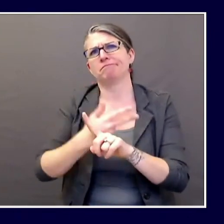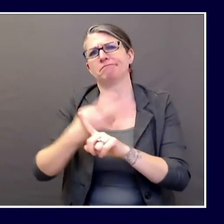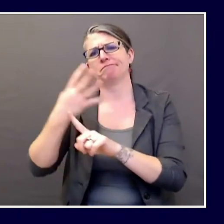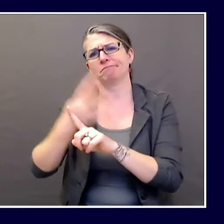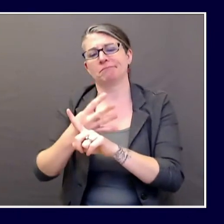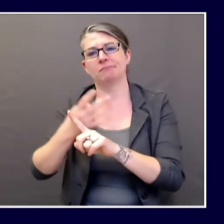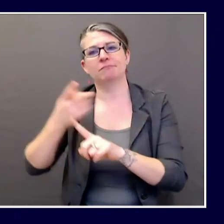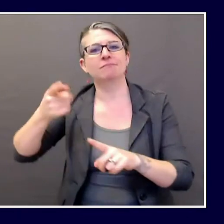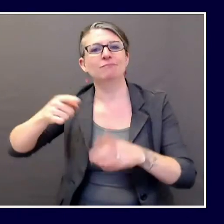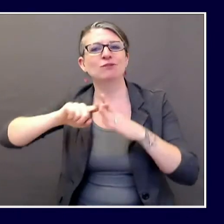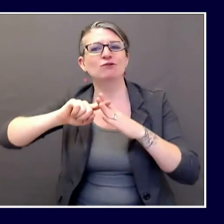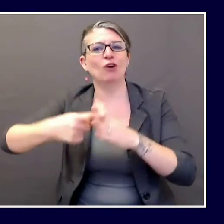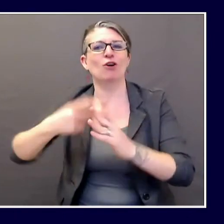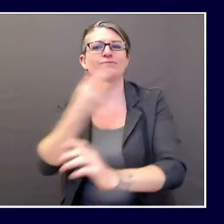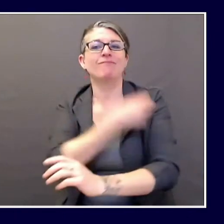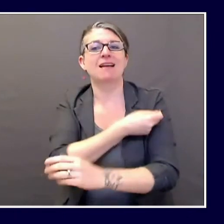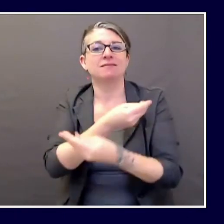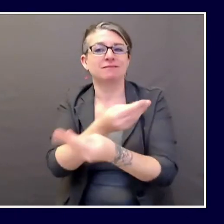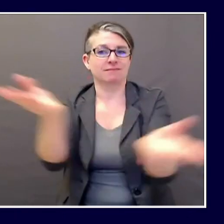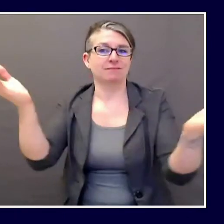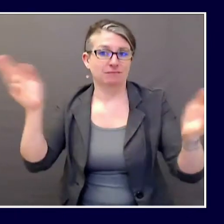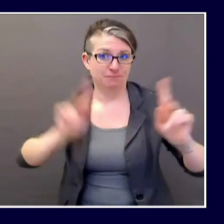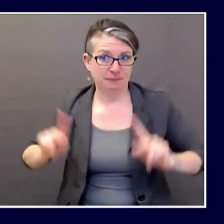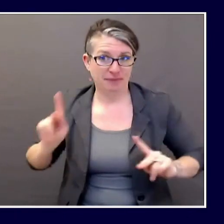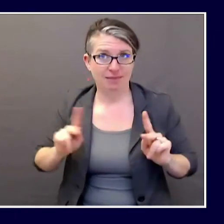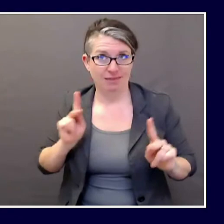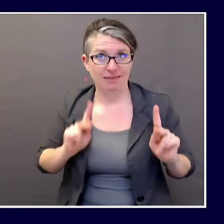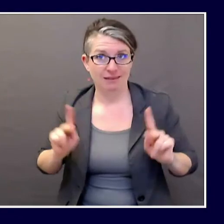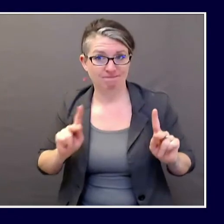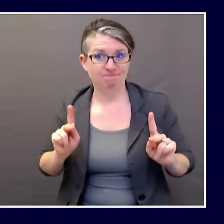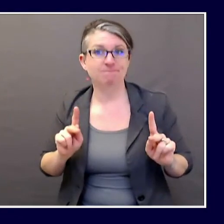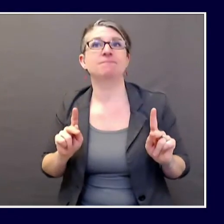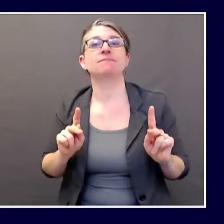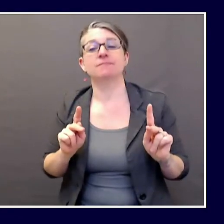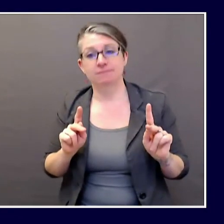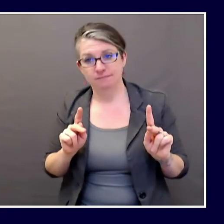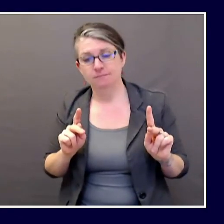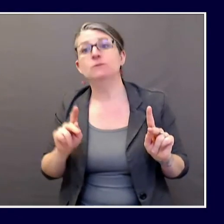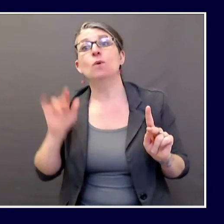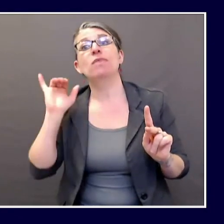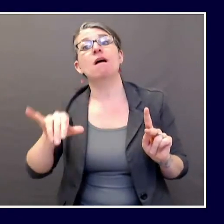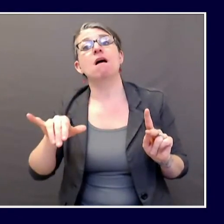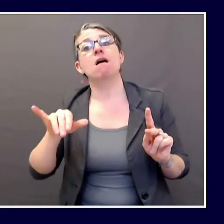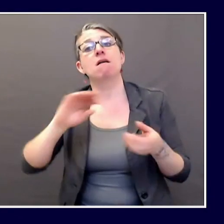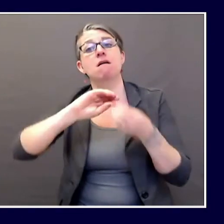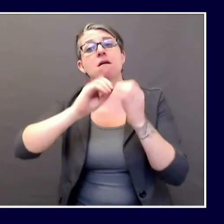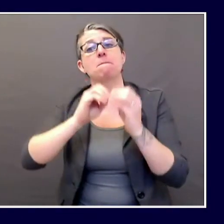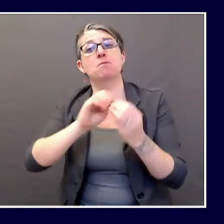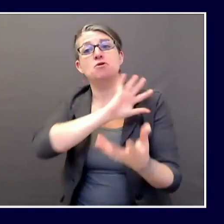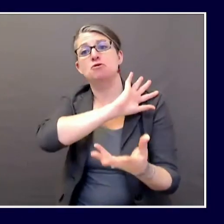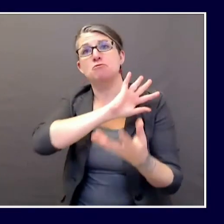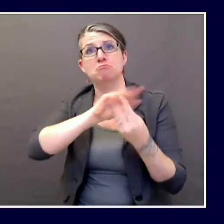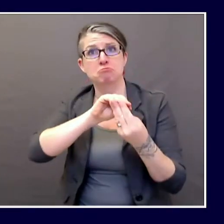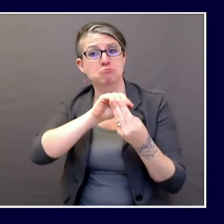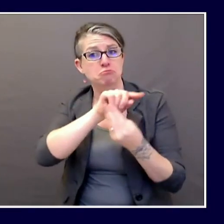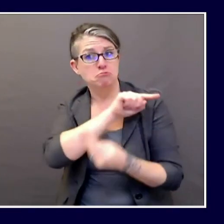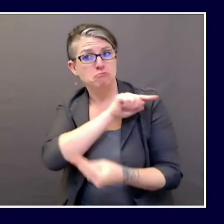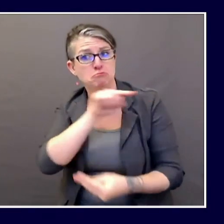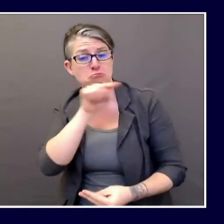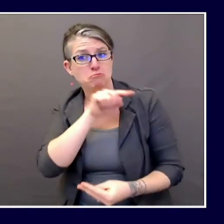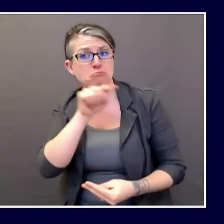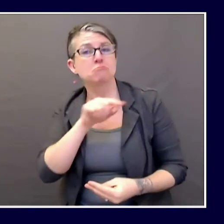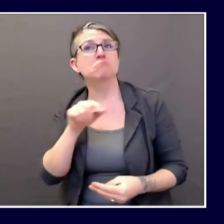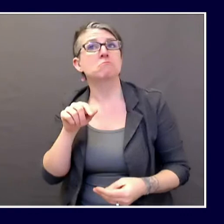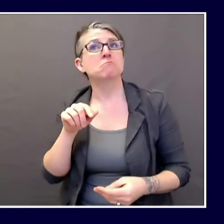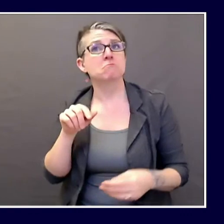looking at the entire population and looking at the data for the general population that may meet age eligibility requirements.